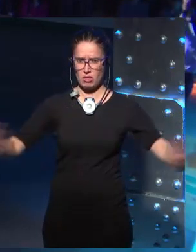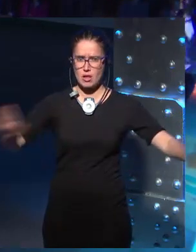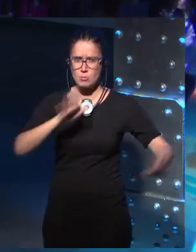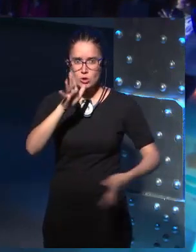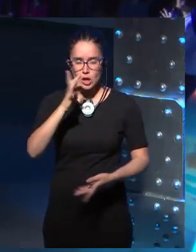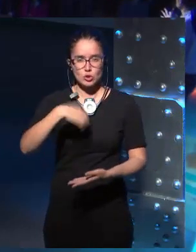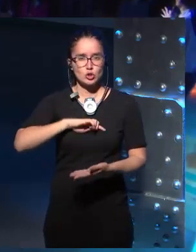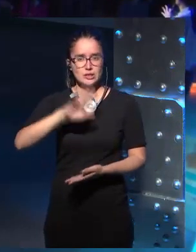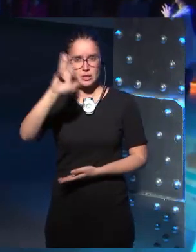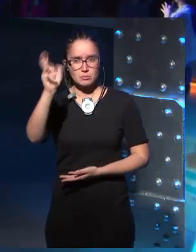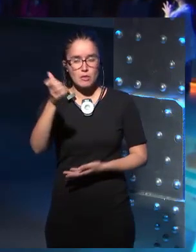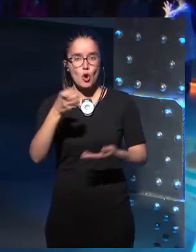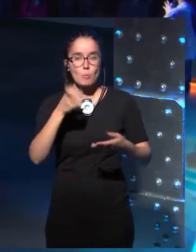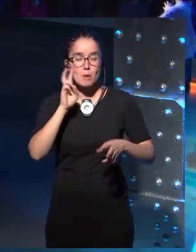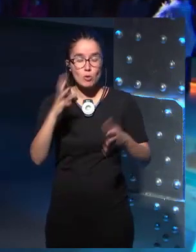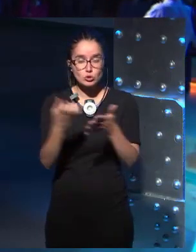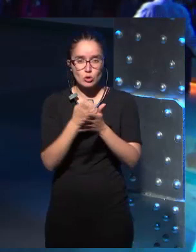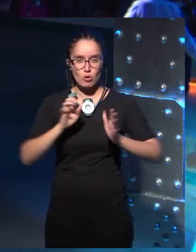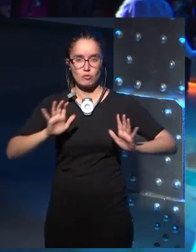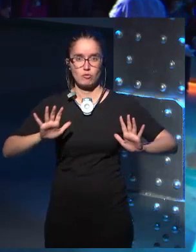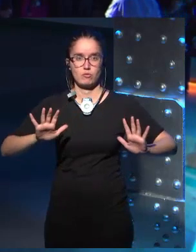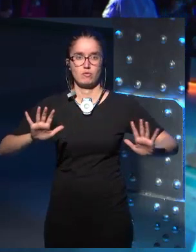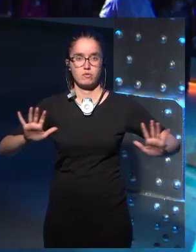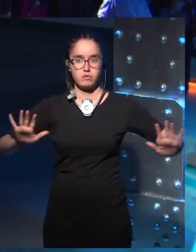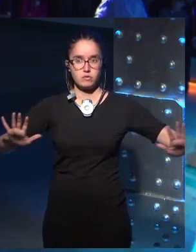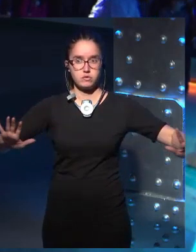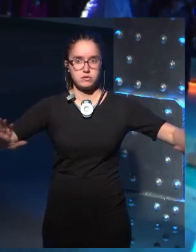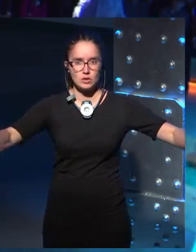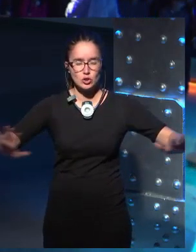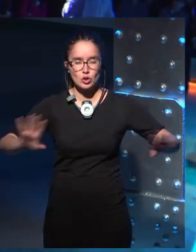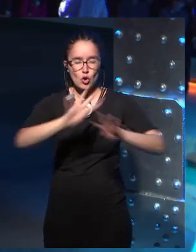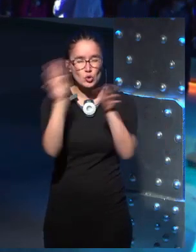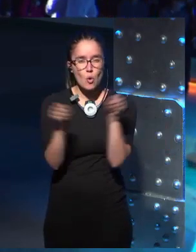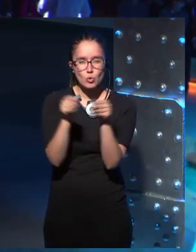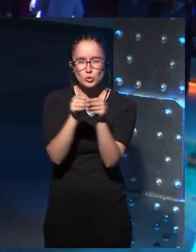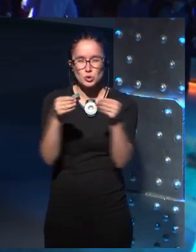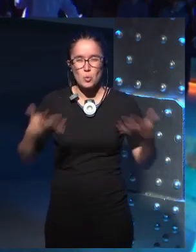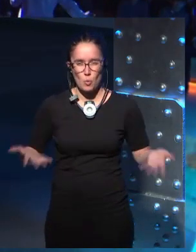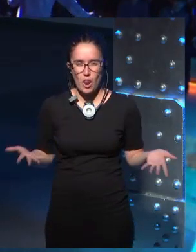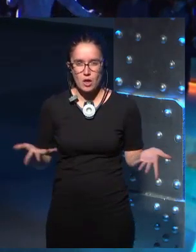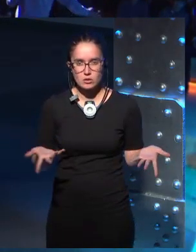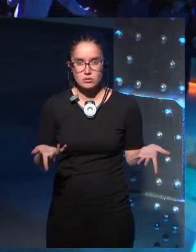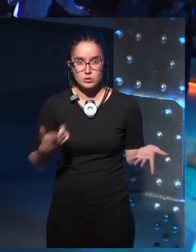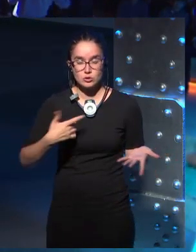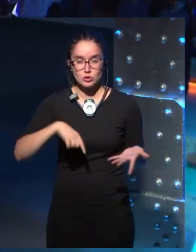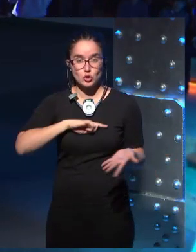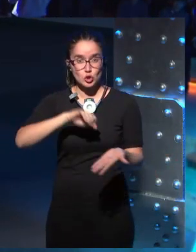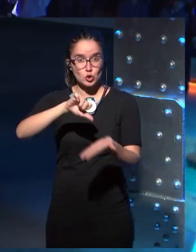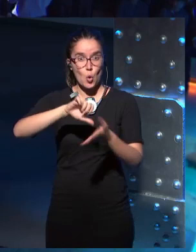see everything move away from us. What's the logical conclusion? We are at the center of the